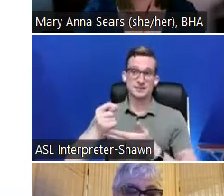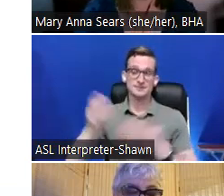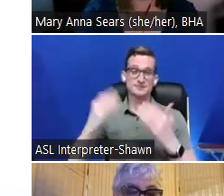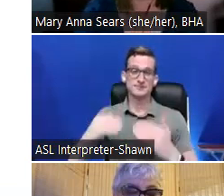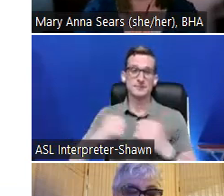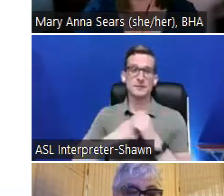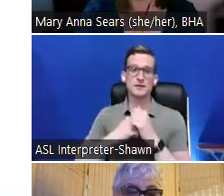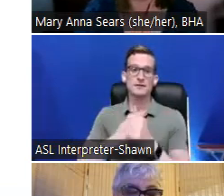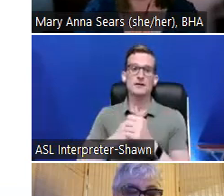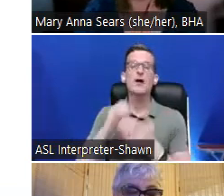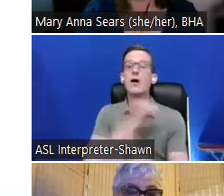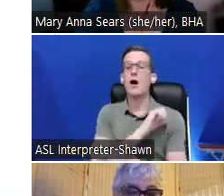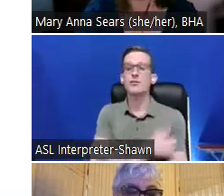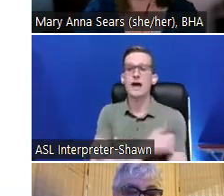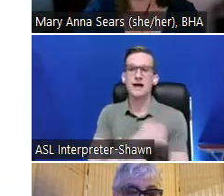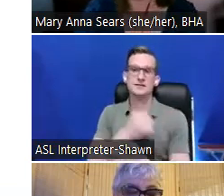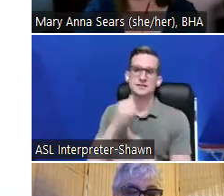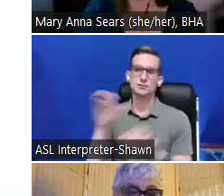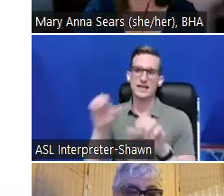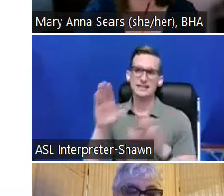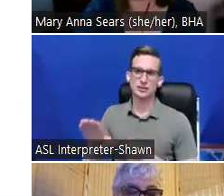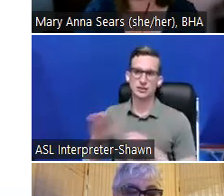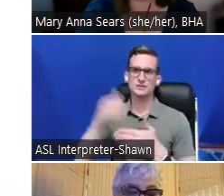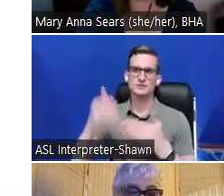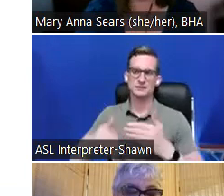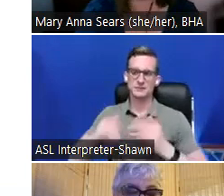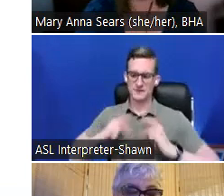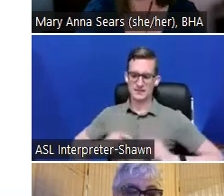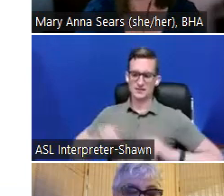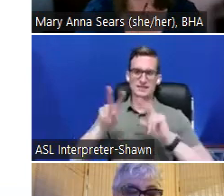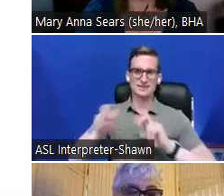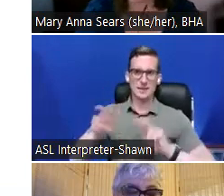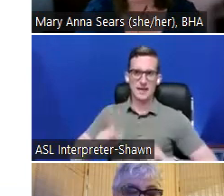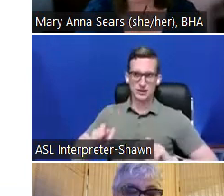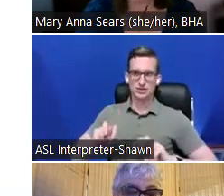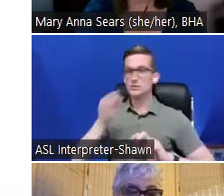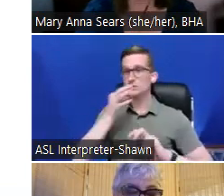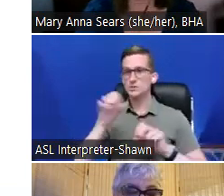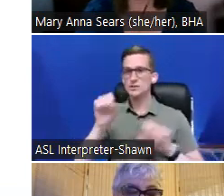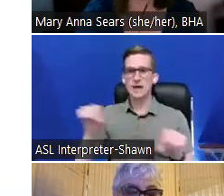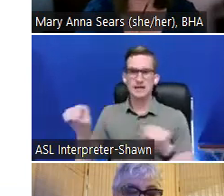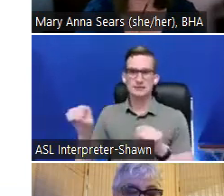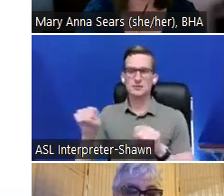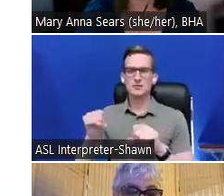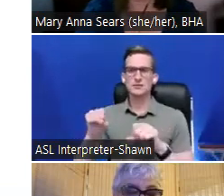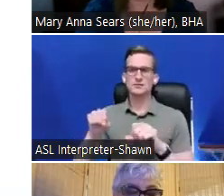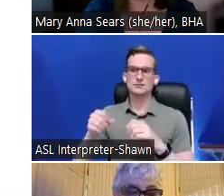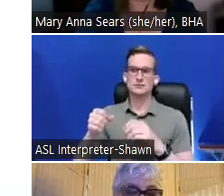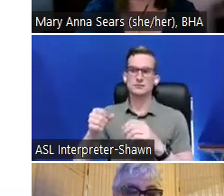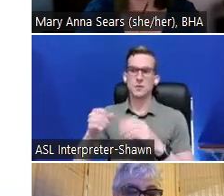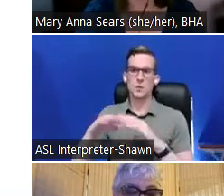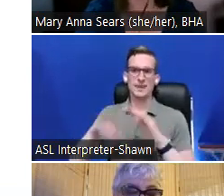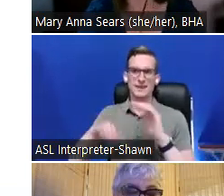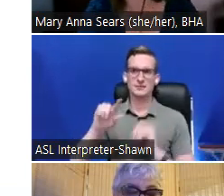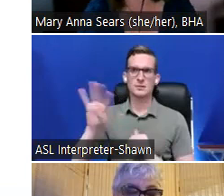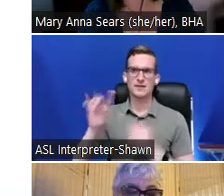practitioner completes a physical examination as soon as clinically feasible, no more than 24 hours after admission. And then we've added in a